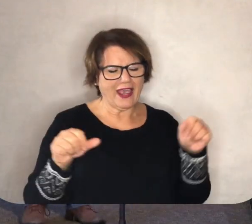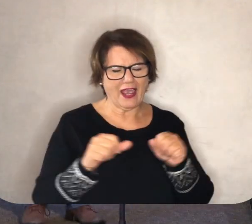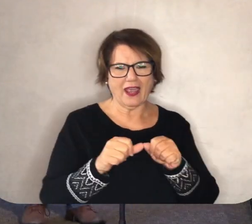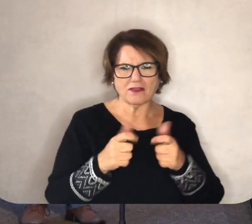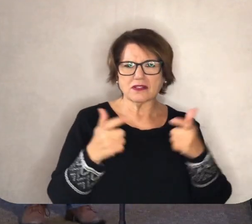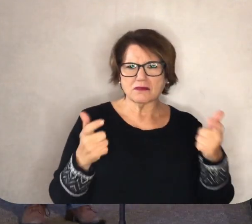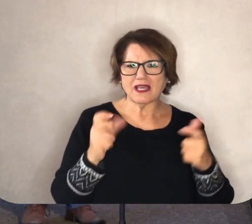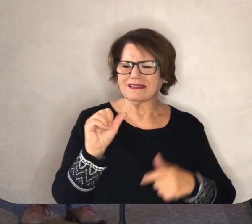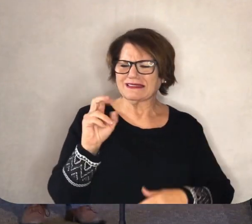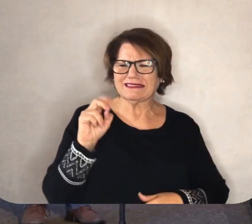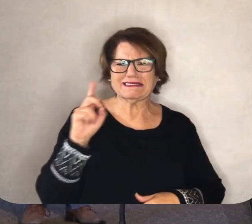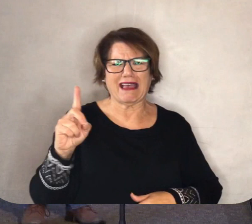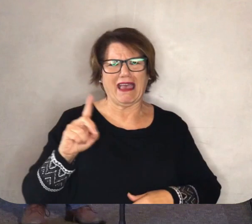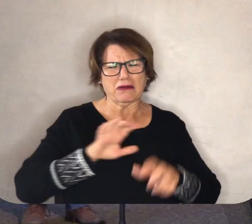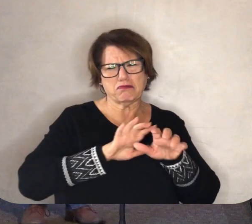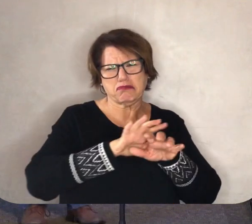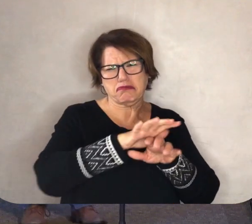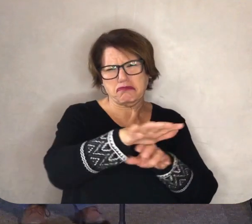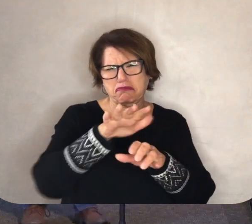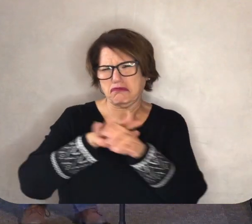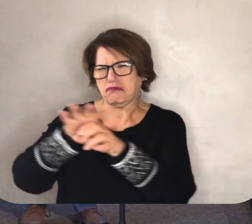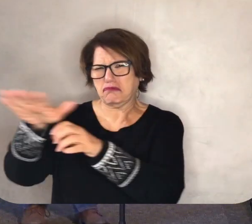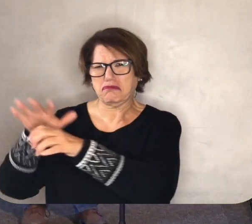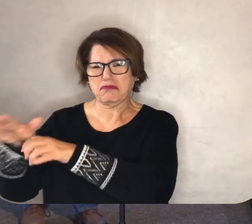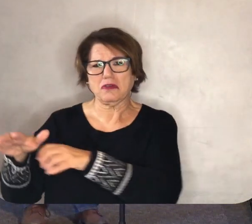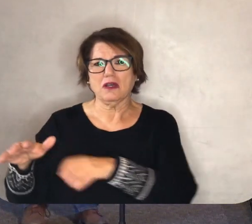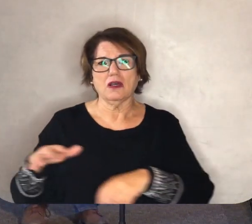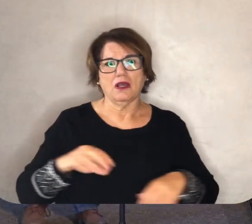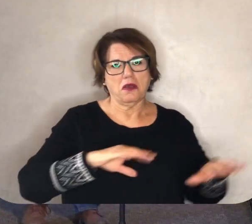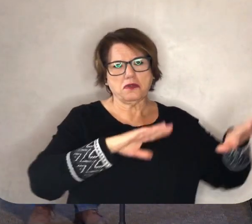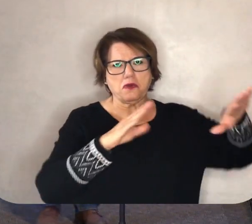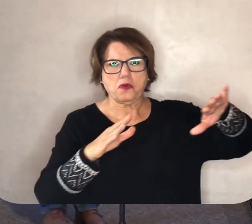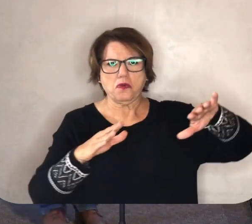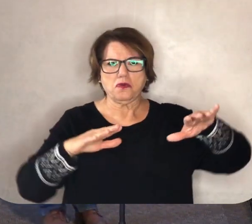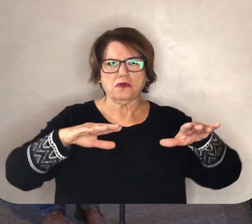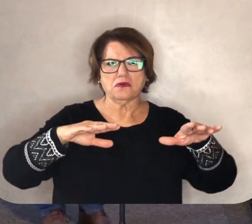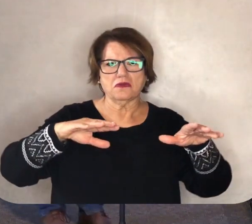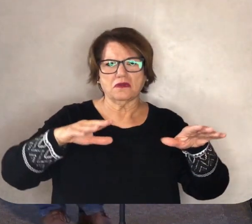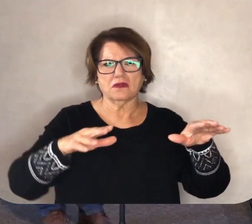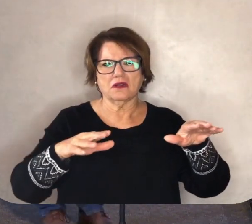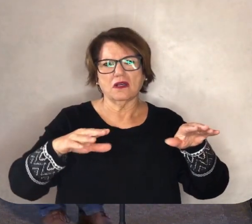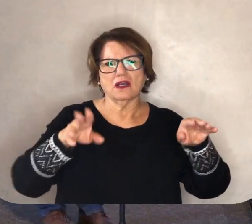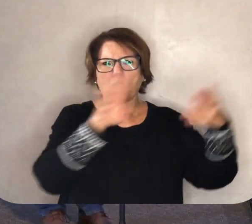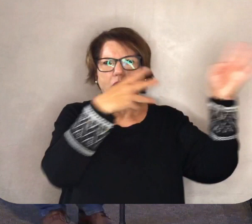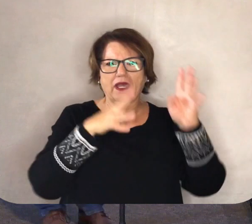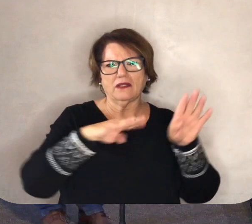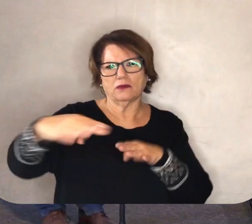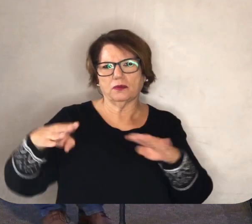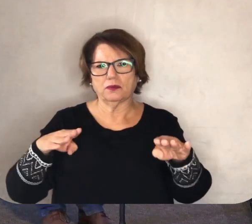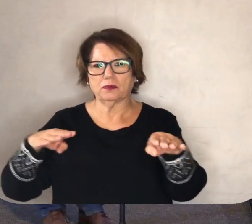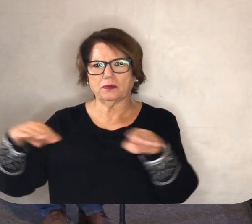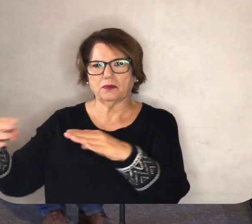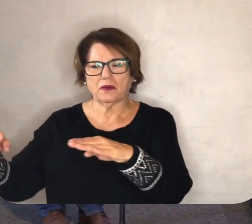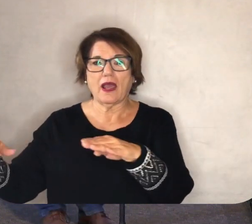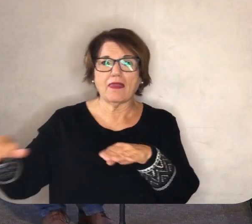huge sand dunes. Now, these great dunes move with the prevailing winds, and at times, they actually bury the